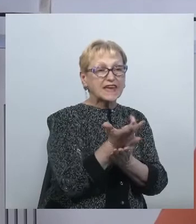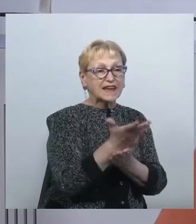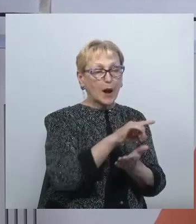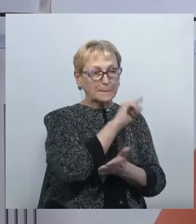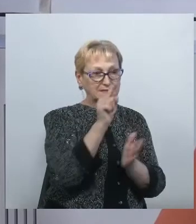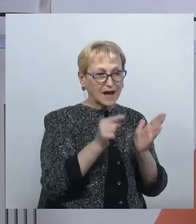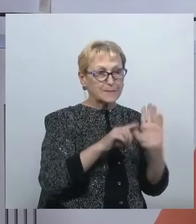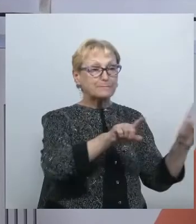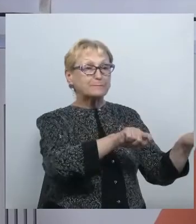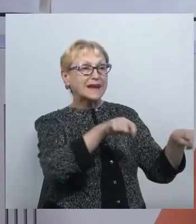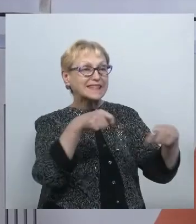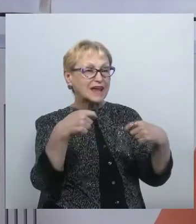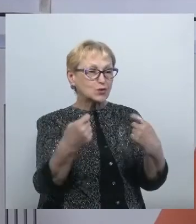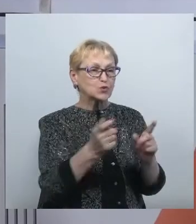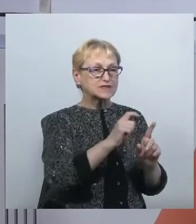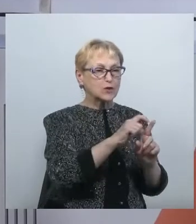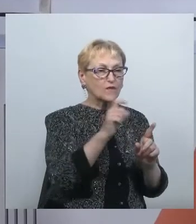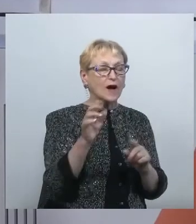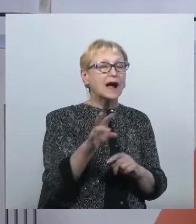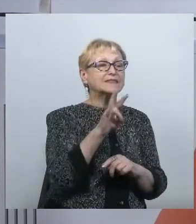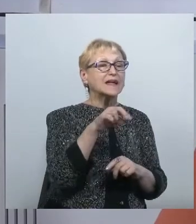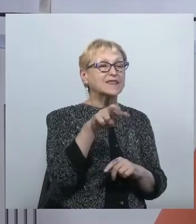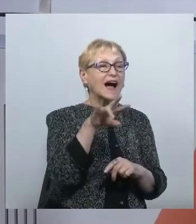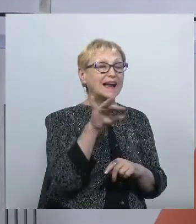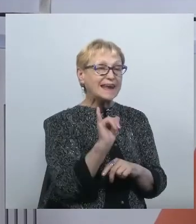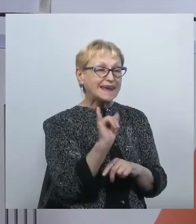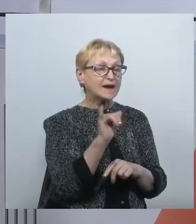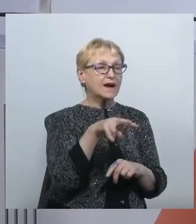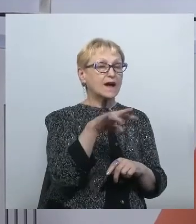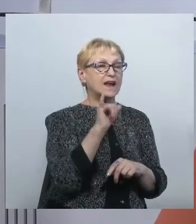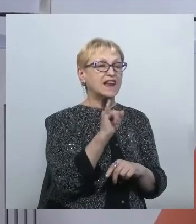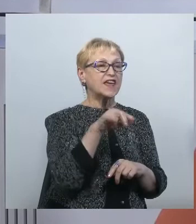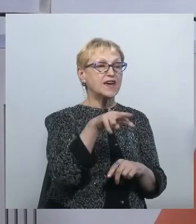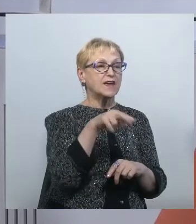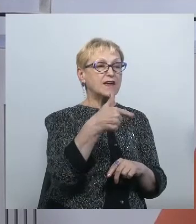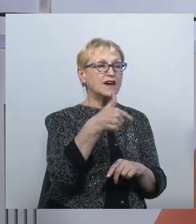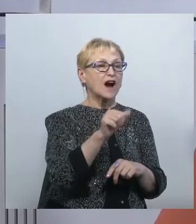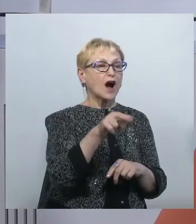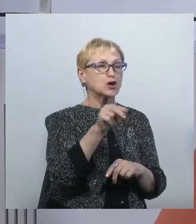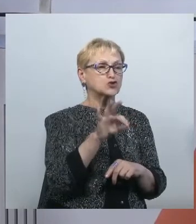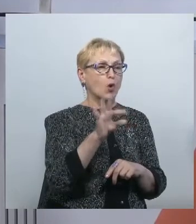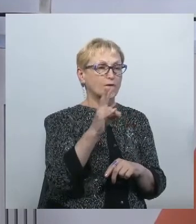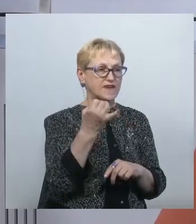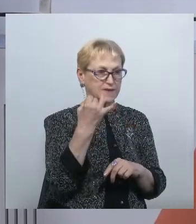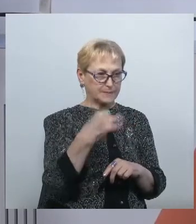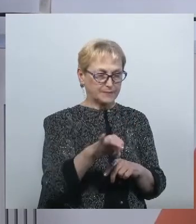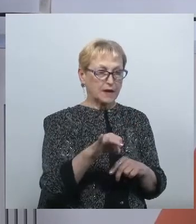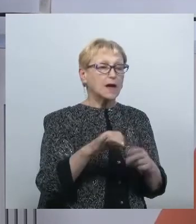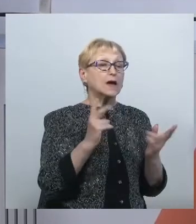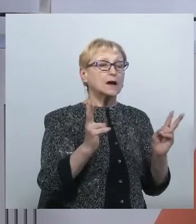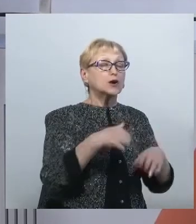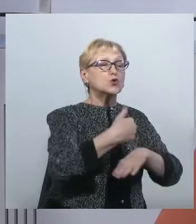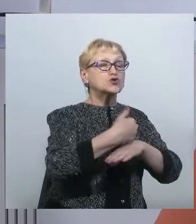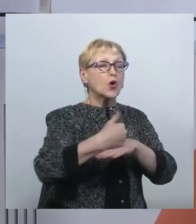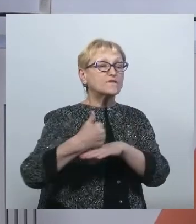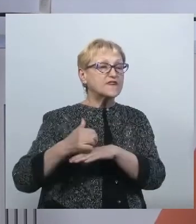time. That is why I would like to give word to Natalia Ligachova, and I would like her